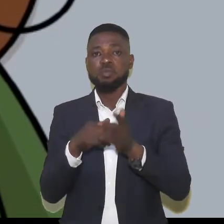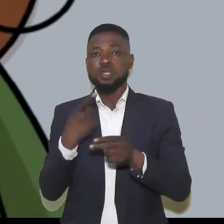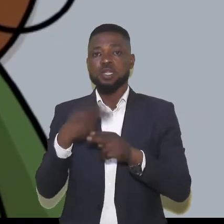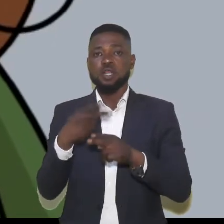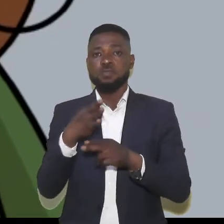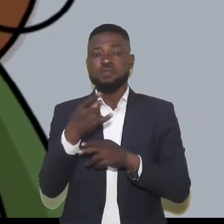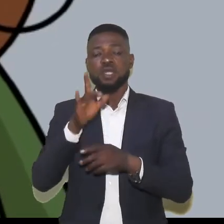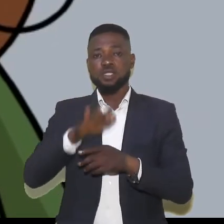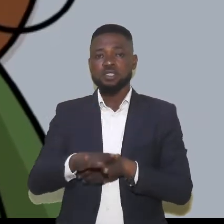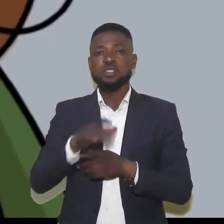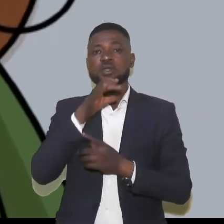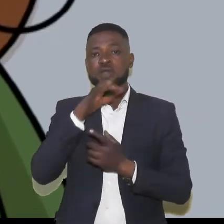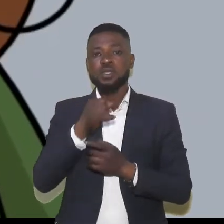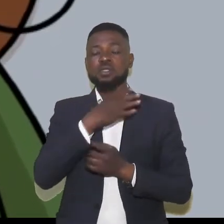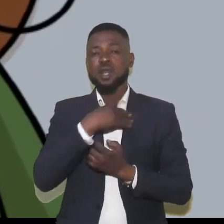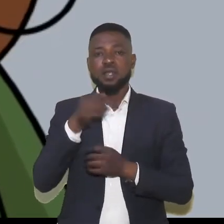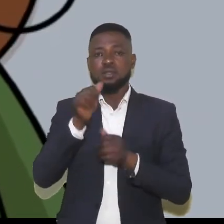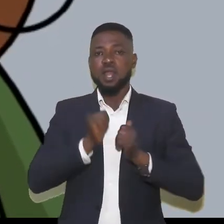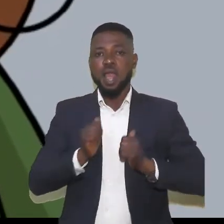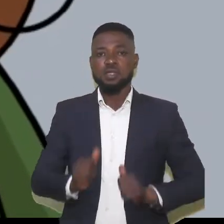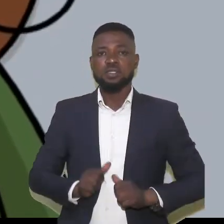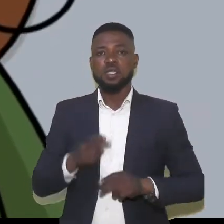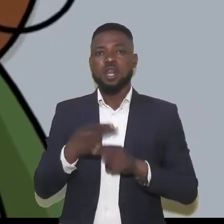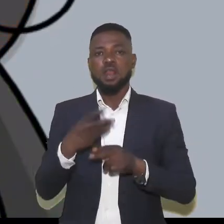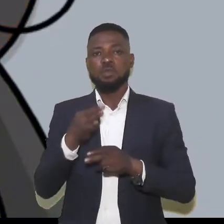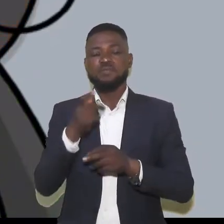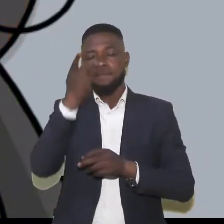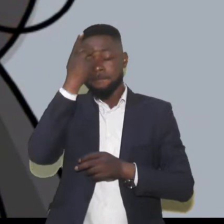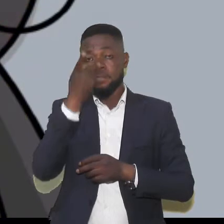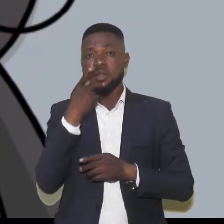name of the child, the age, address, and the name of his parents?